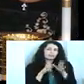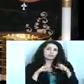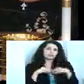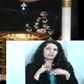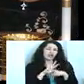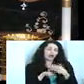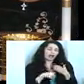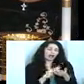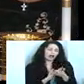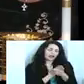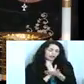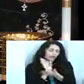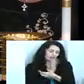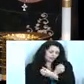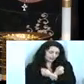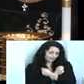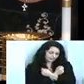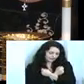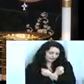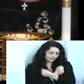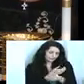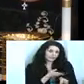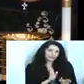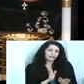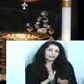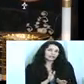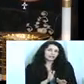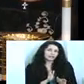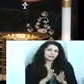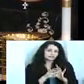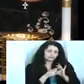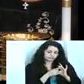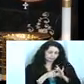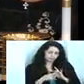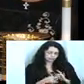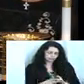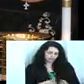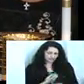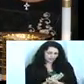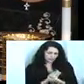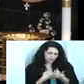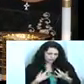all of your love and let it sink deep into our bones all the way through,